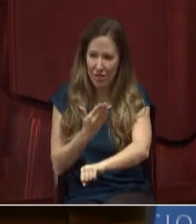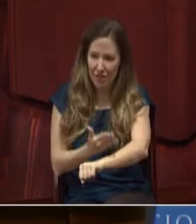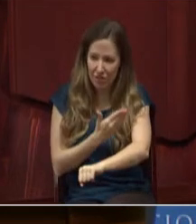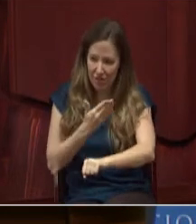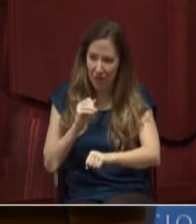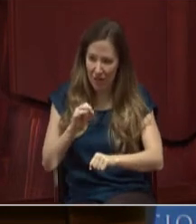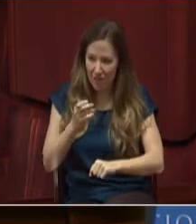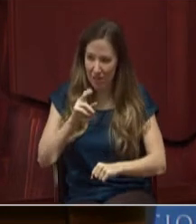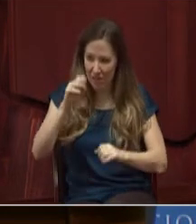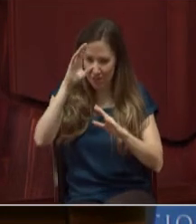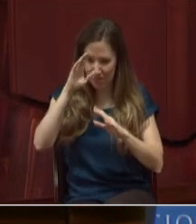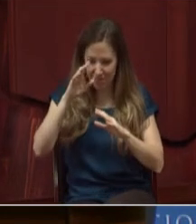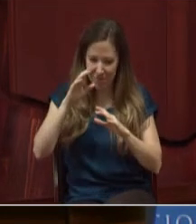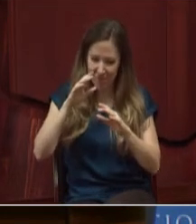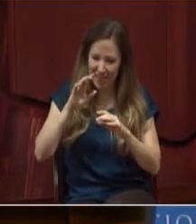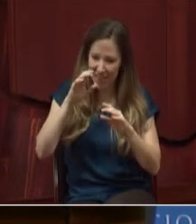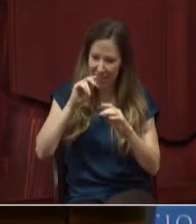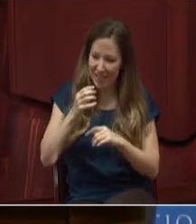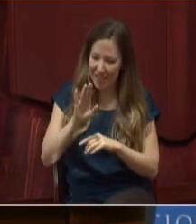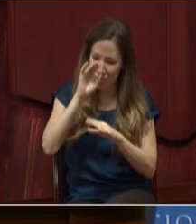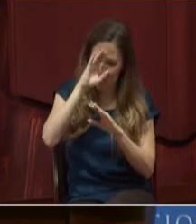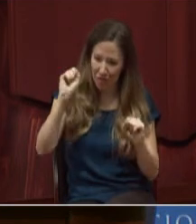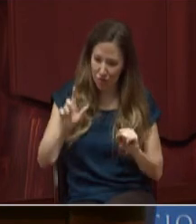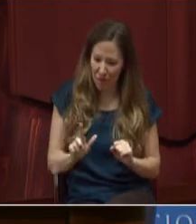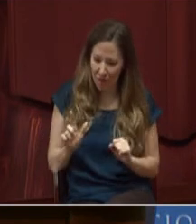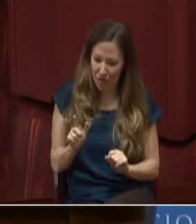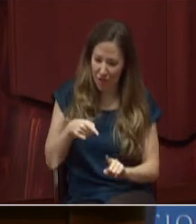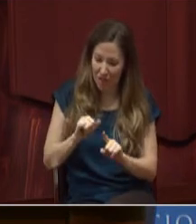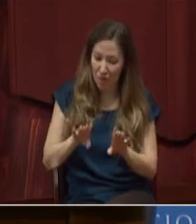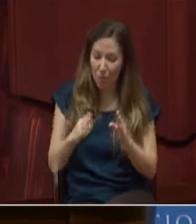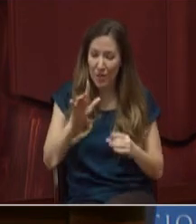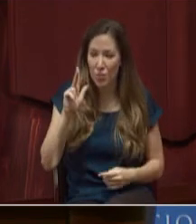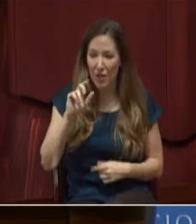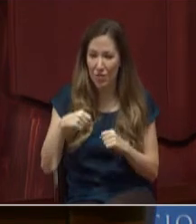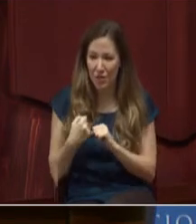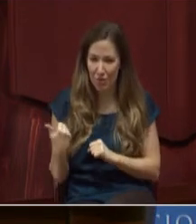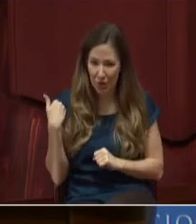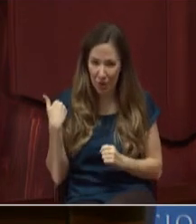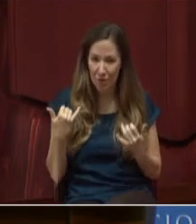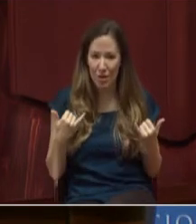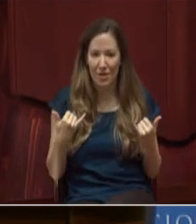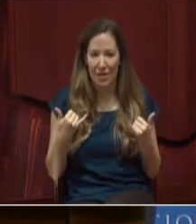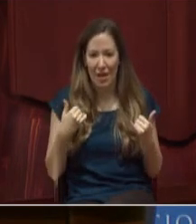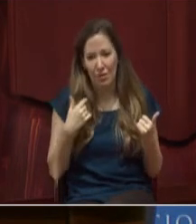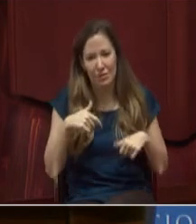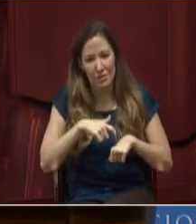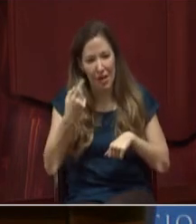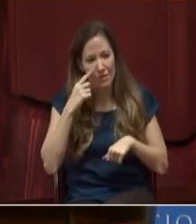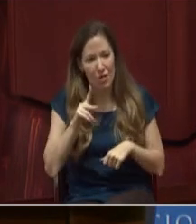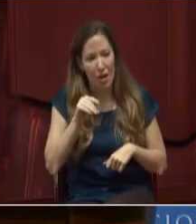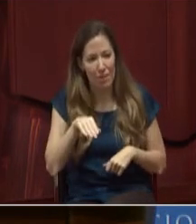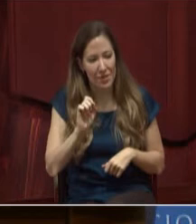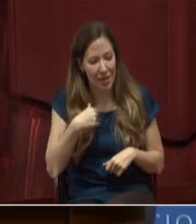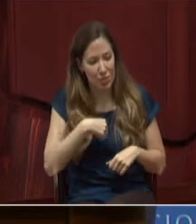ago. As splendid as it is, it's time for an update, and we expect it will begin later this year. Most